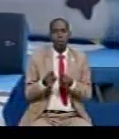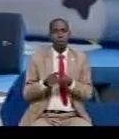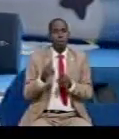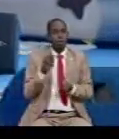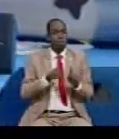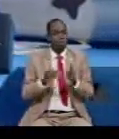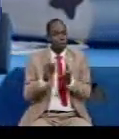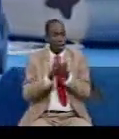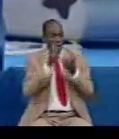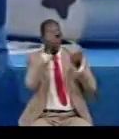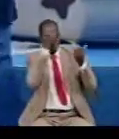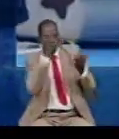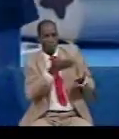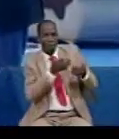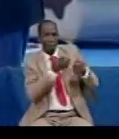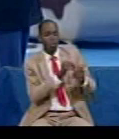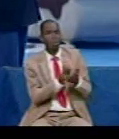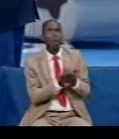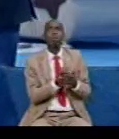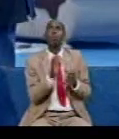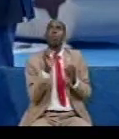listen to that and they say,